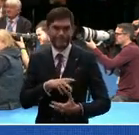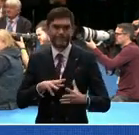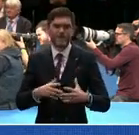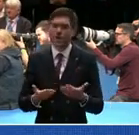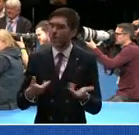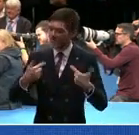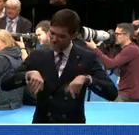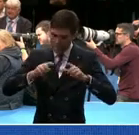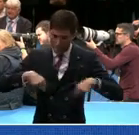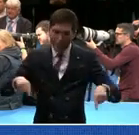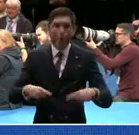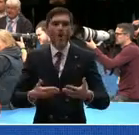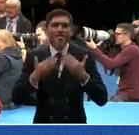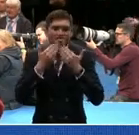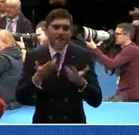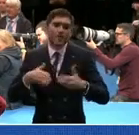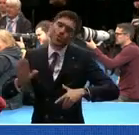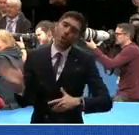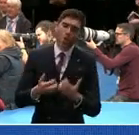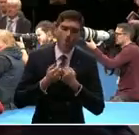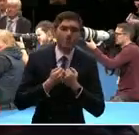go out from this hall today.